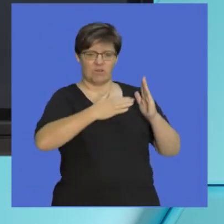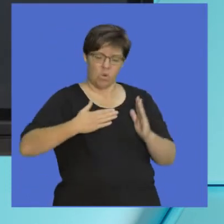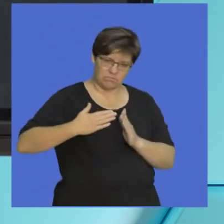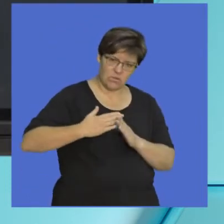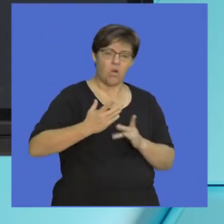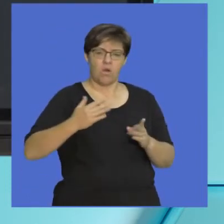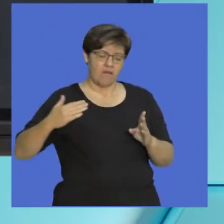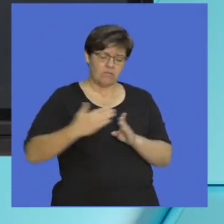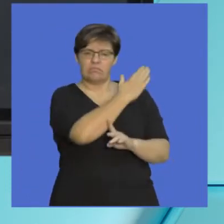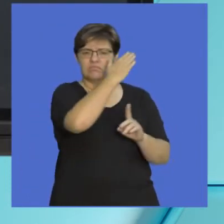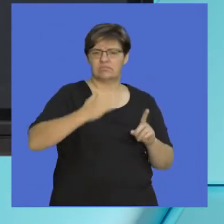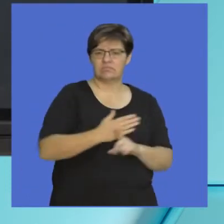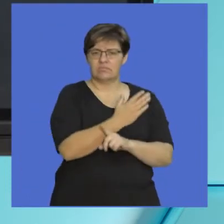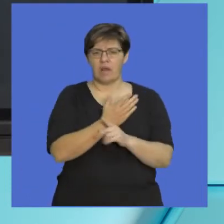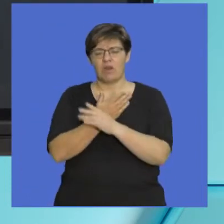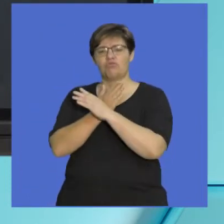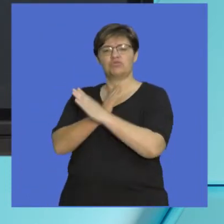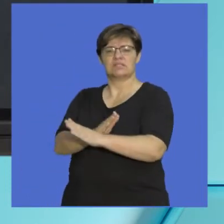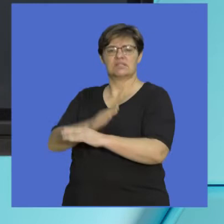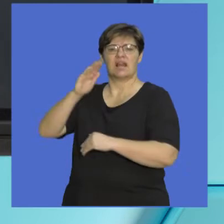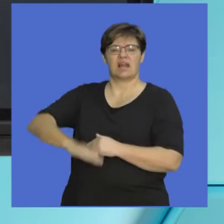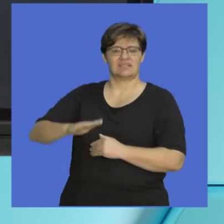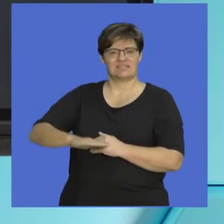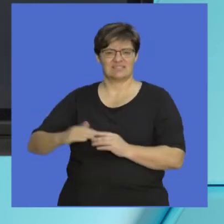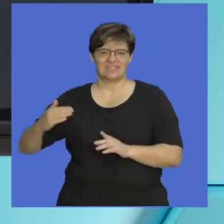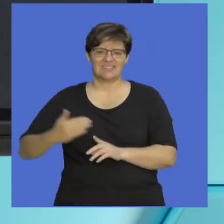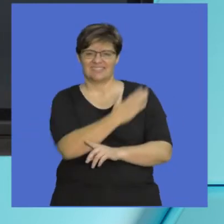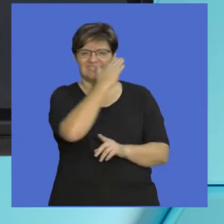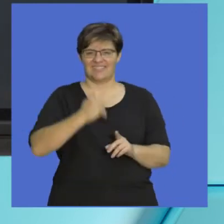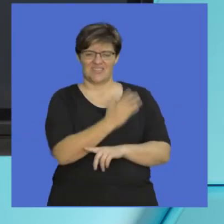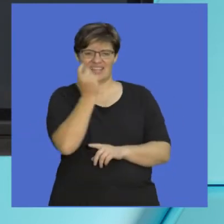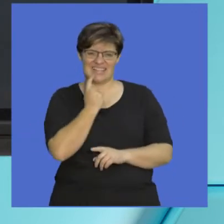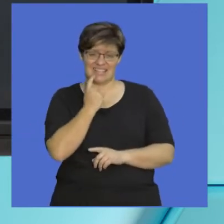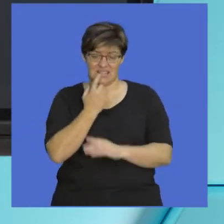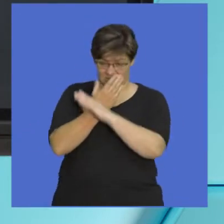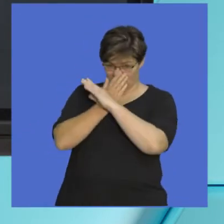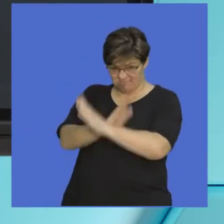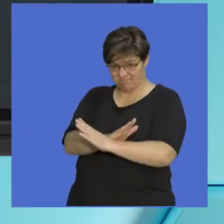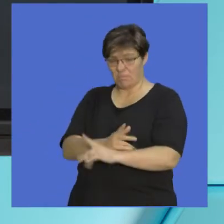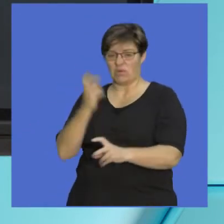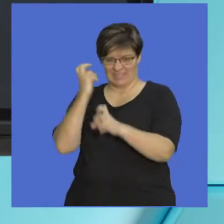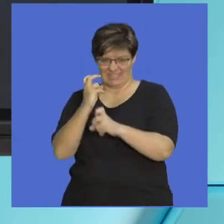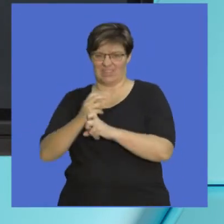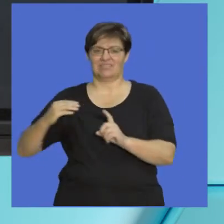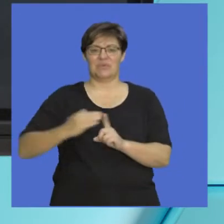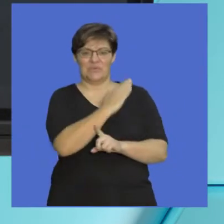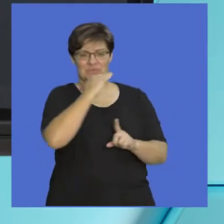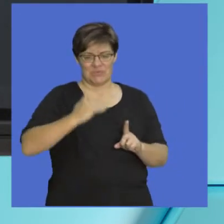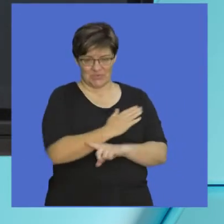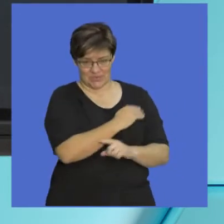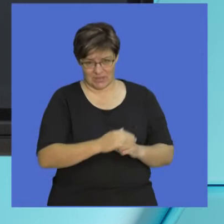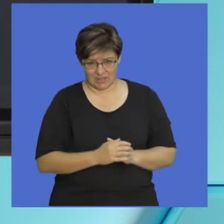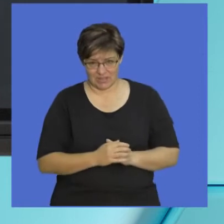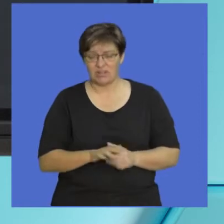current. So the easier the current flows, the lesser the opposition, the lower the resistance. So these are some of the, you know, logical deductions that